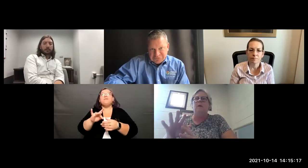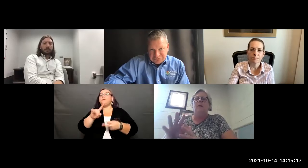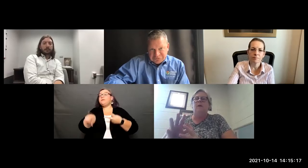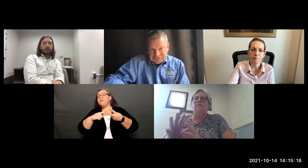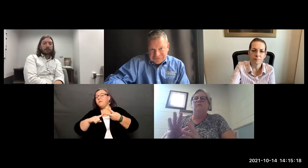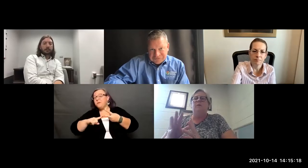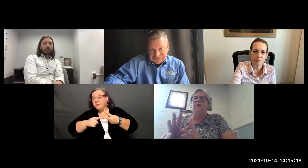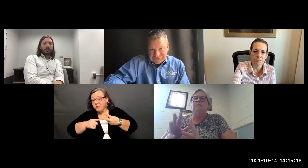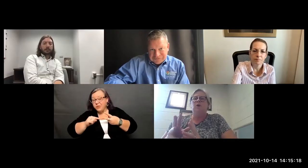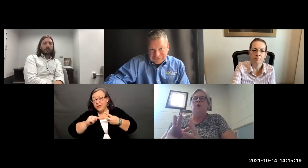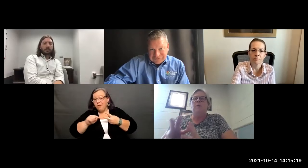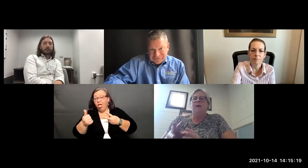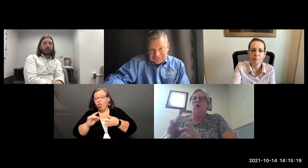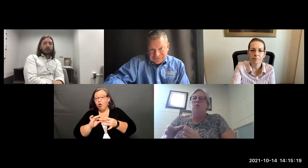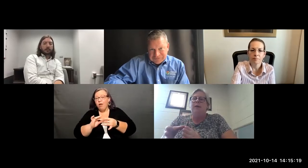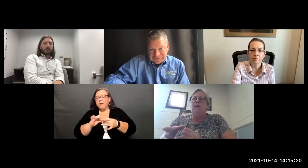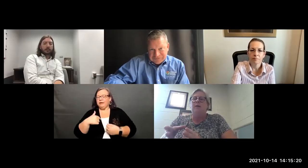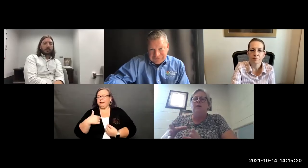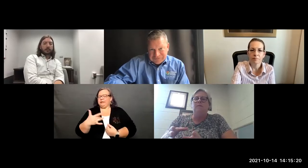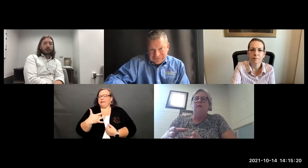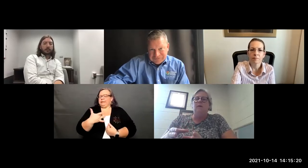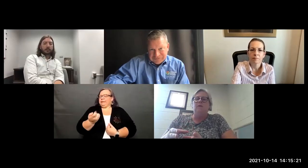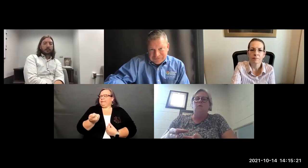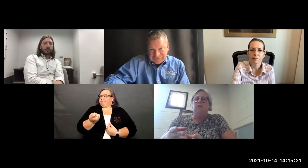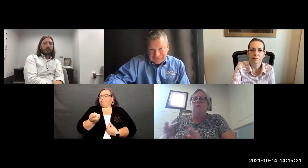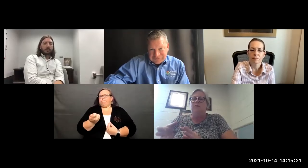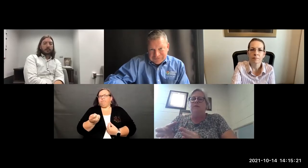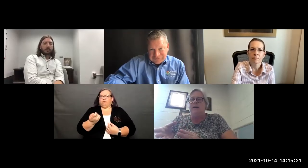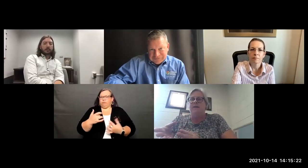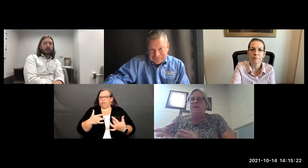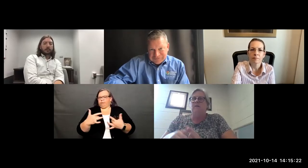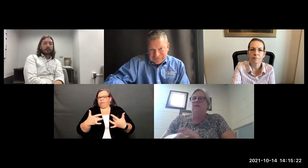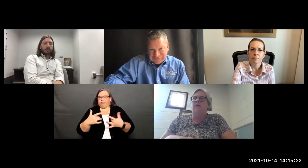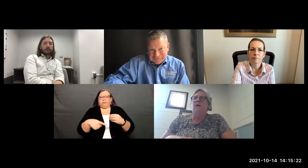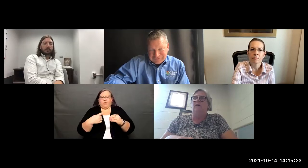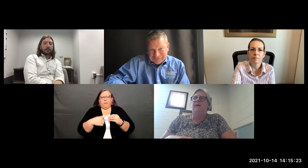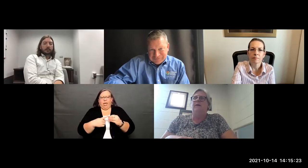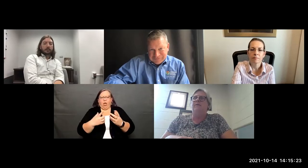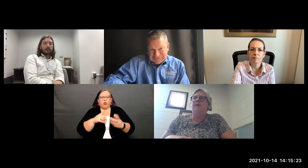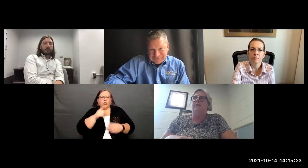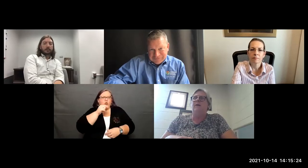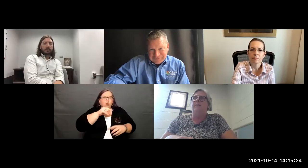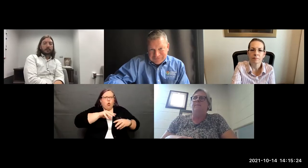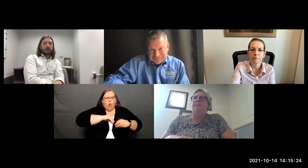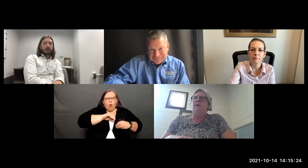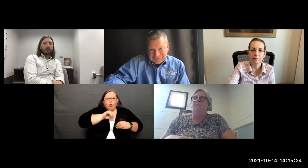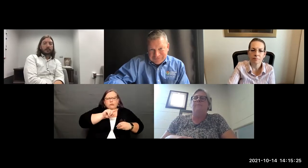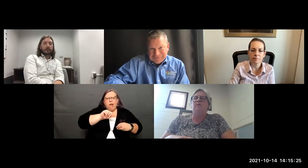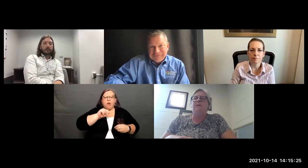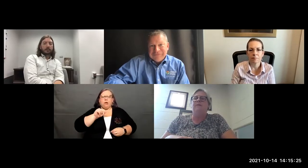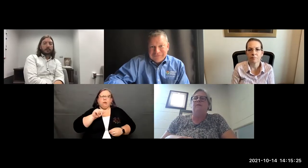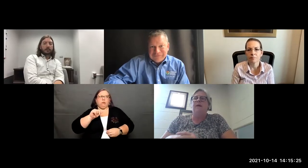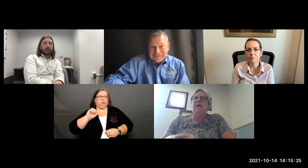of sort of concern about owning and relinquishing data. And I think that